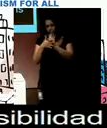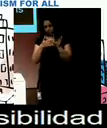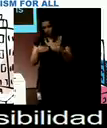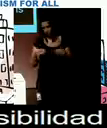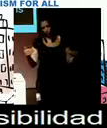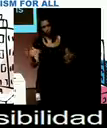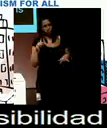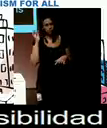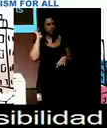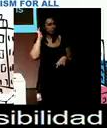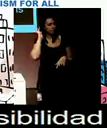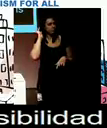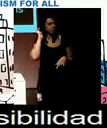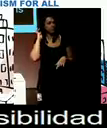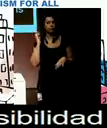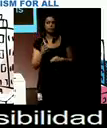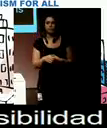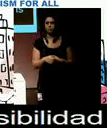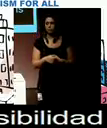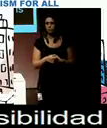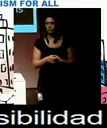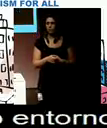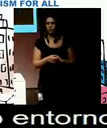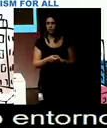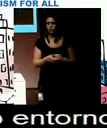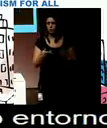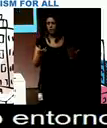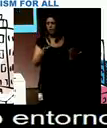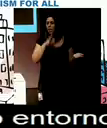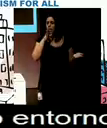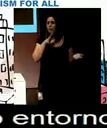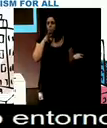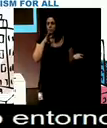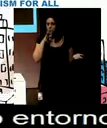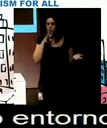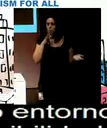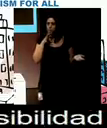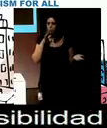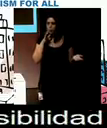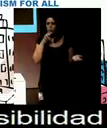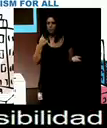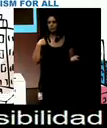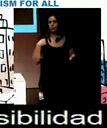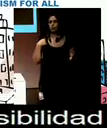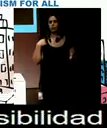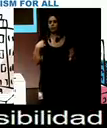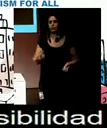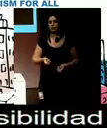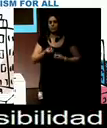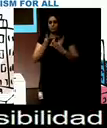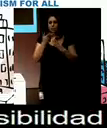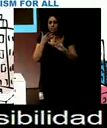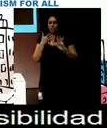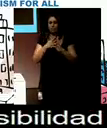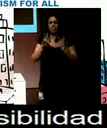the idea of accessibility in the touristic chain has a lot of sense. I am